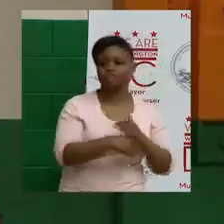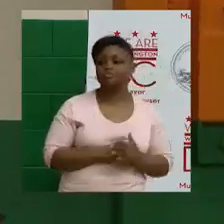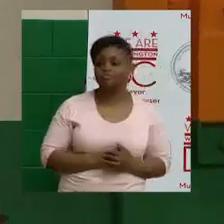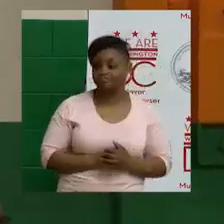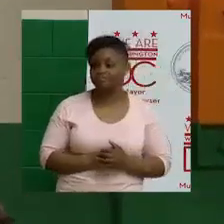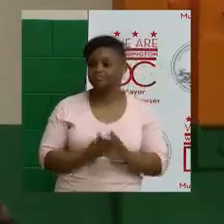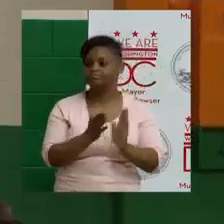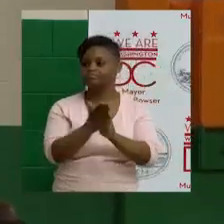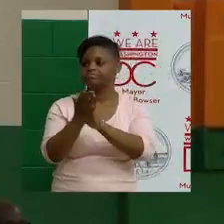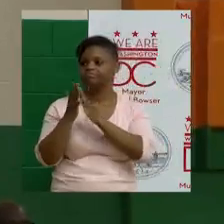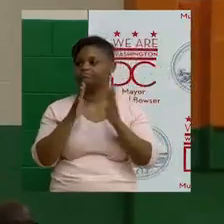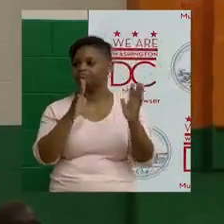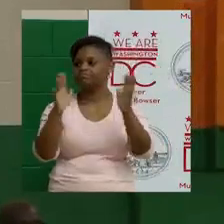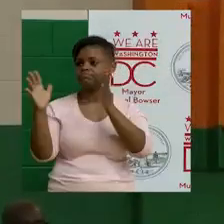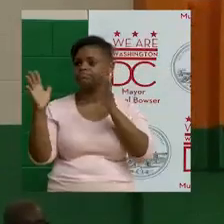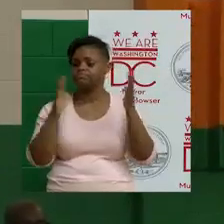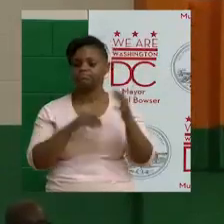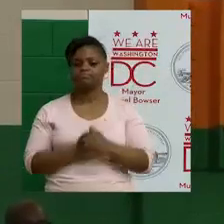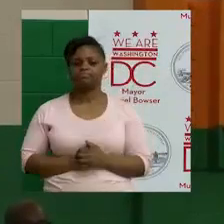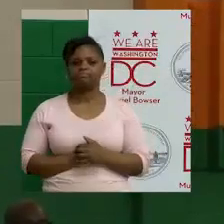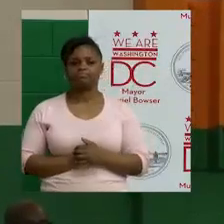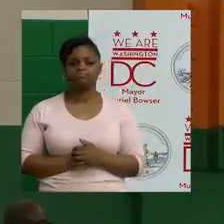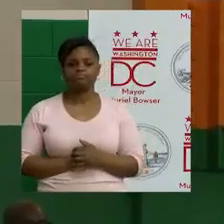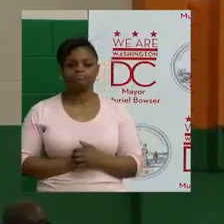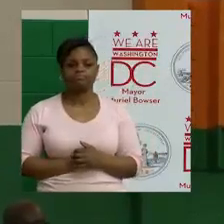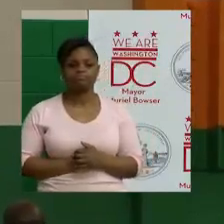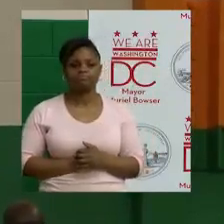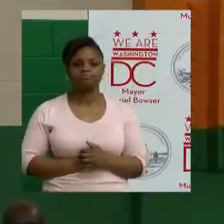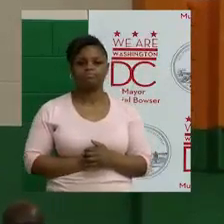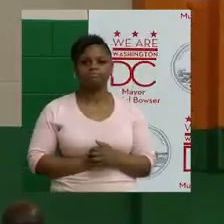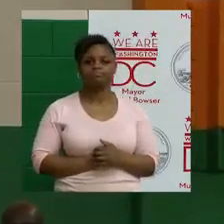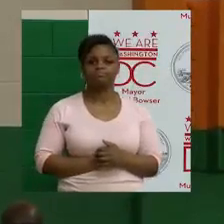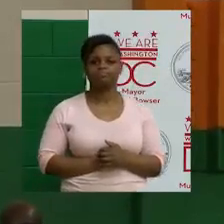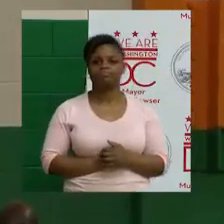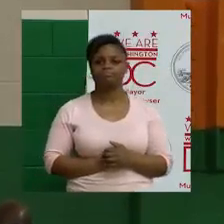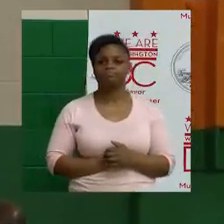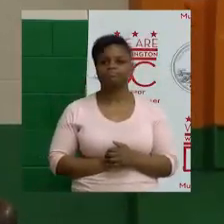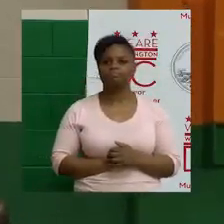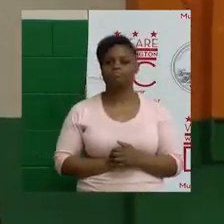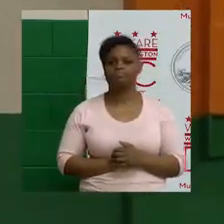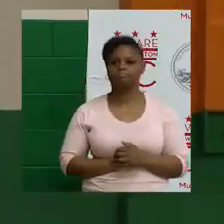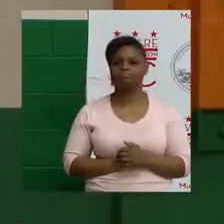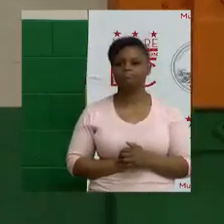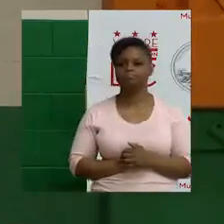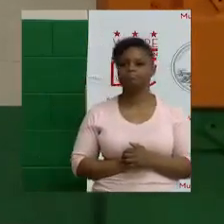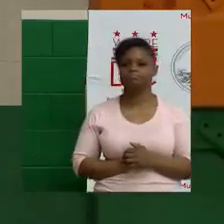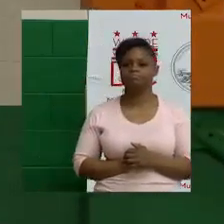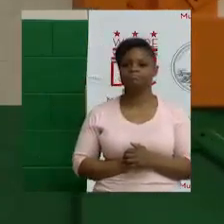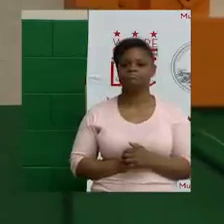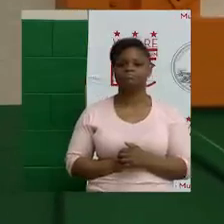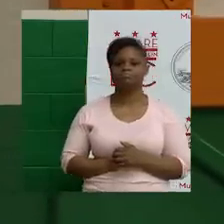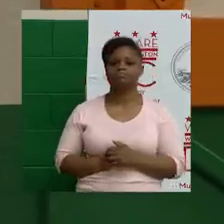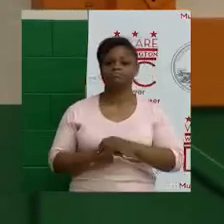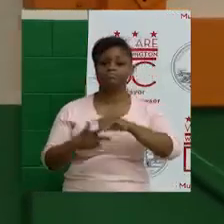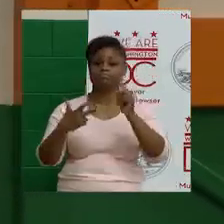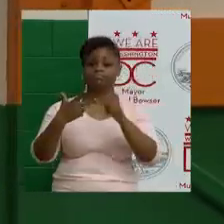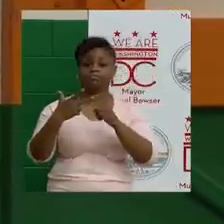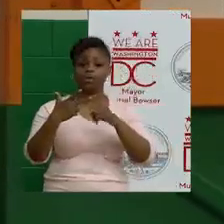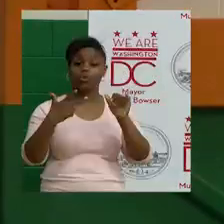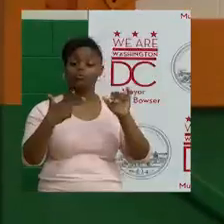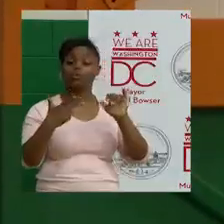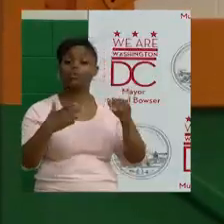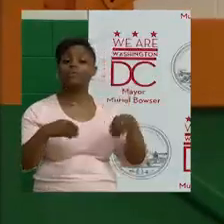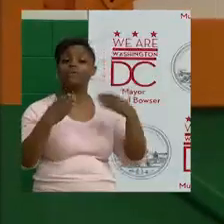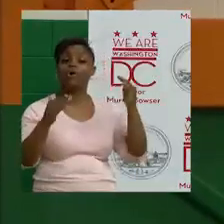Yeah. We also want to continue to provide the adults in